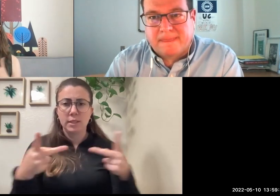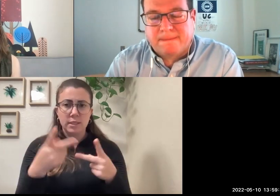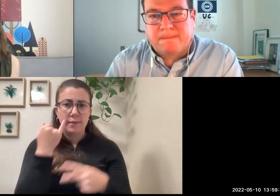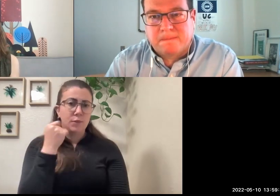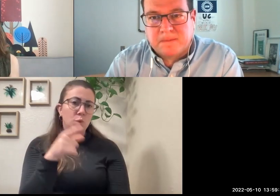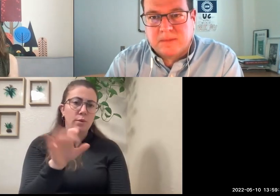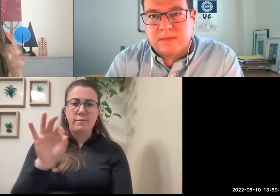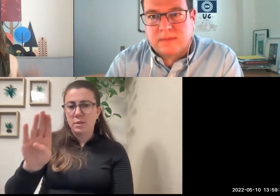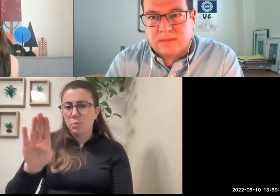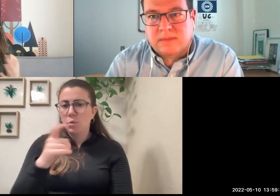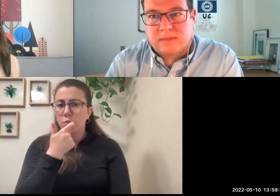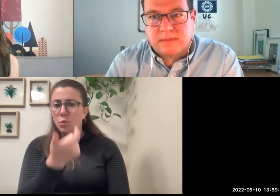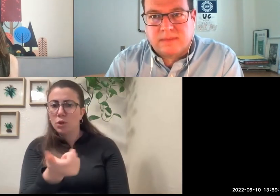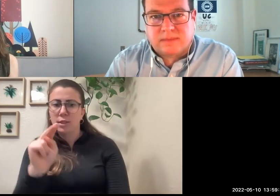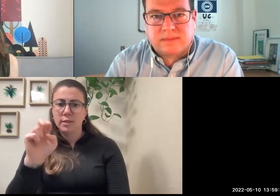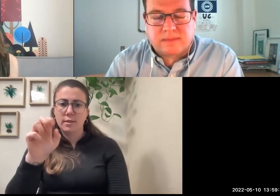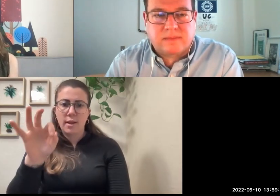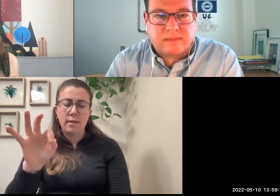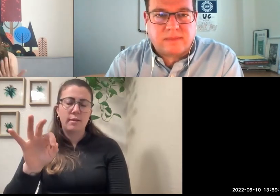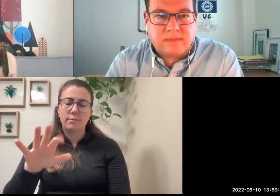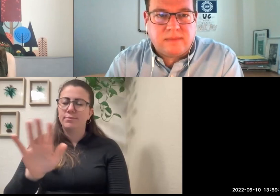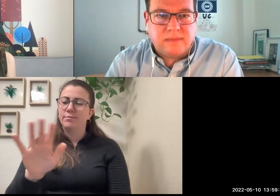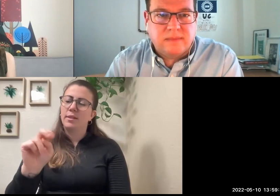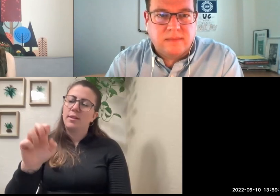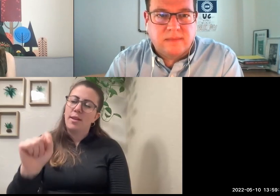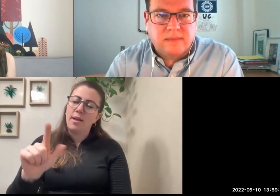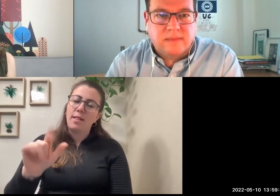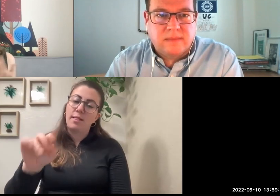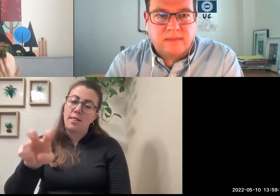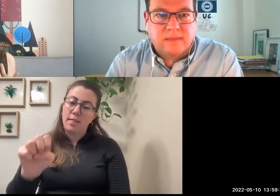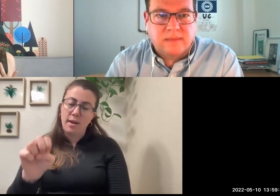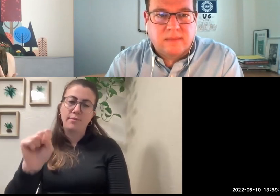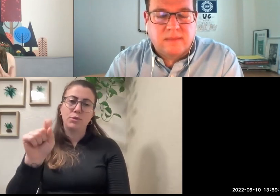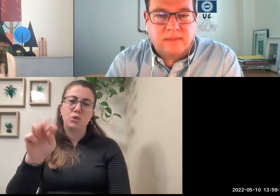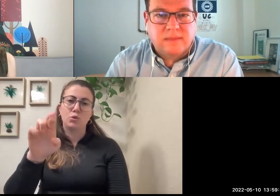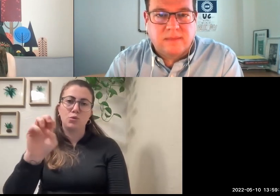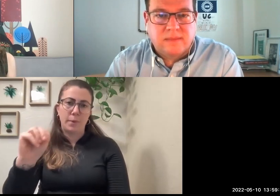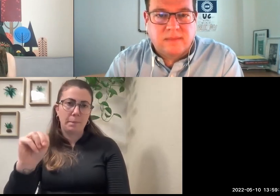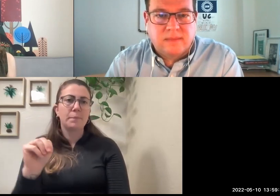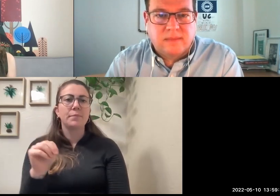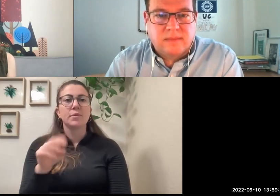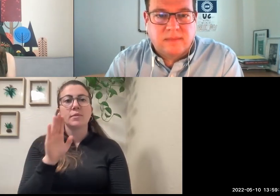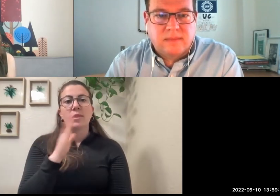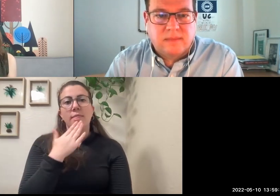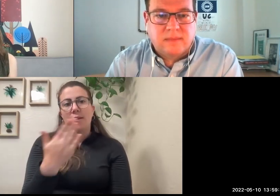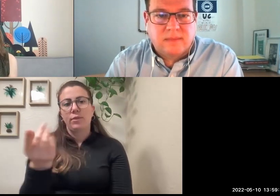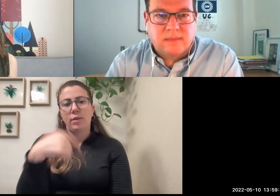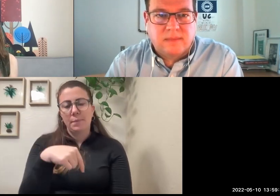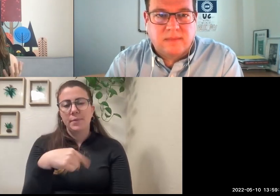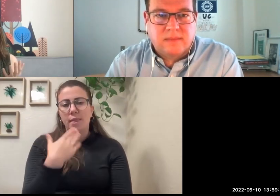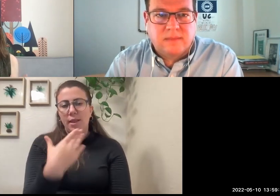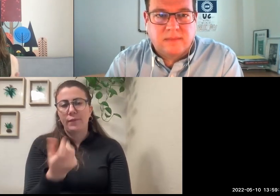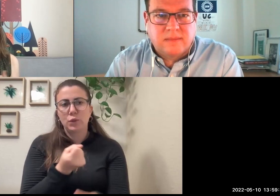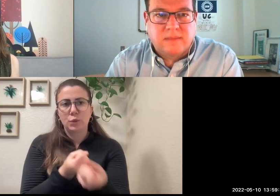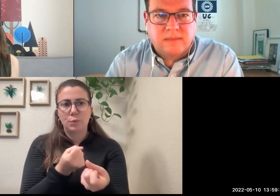or watching that live stream or here in the Zoom. Thank you so much for joining us and supporting the Lytton Center.